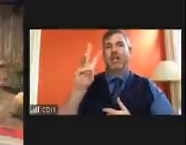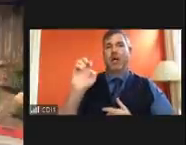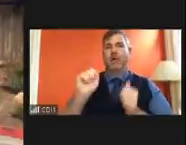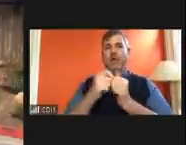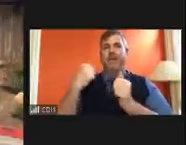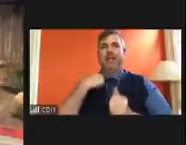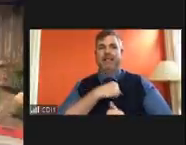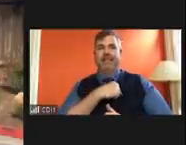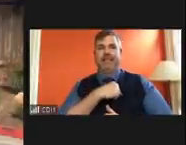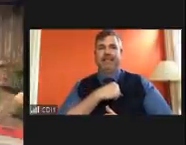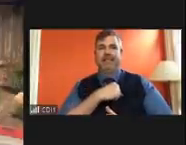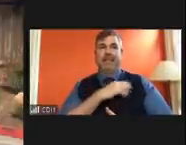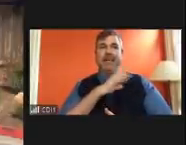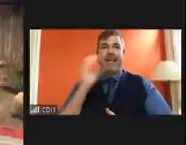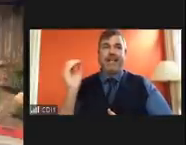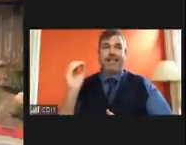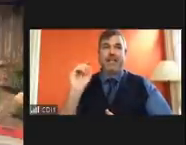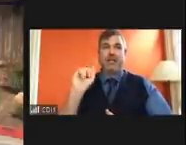And just one moment.